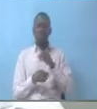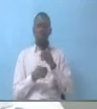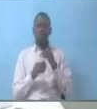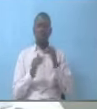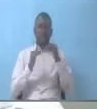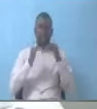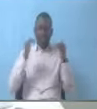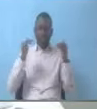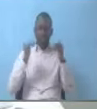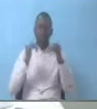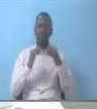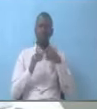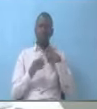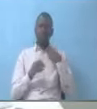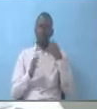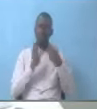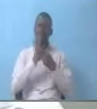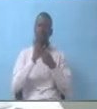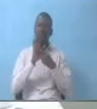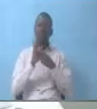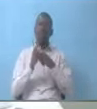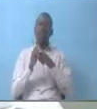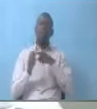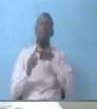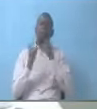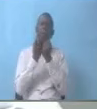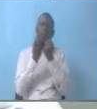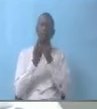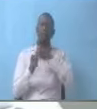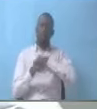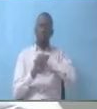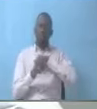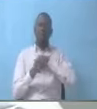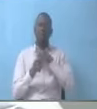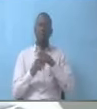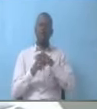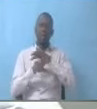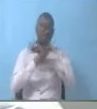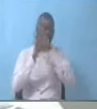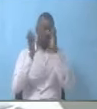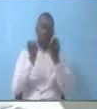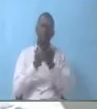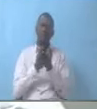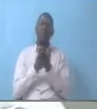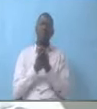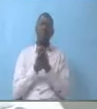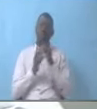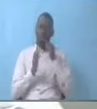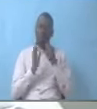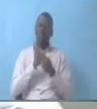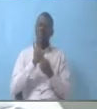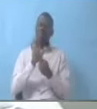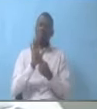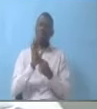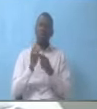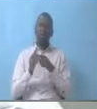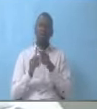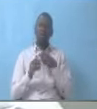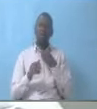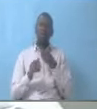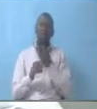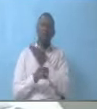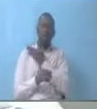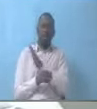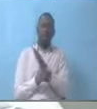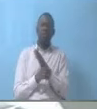prevention of corrupt practices act akit tamit nak ñu seet li nga xamne modi am amanit ki mu feñal ko akit daxal li nga xamne